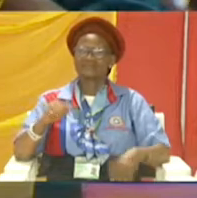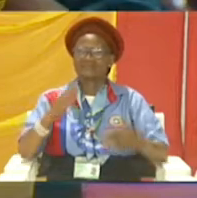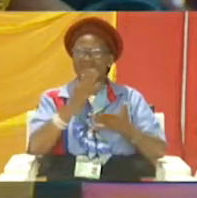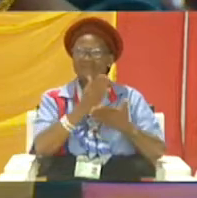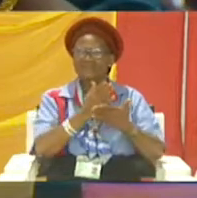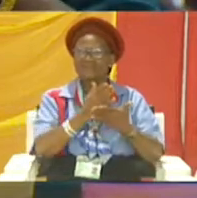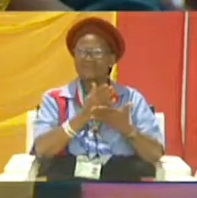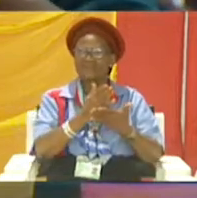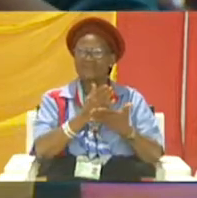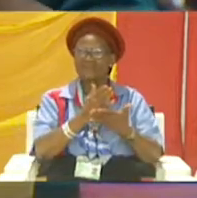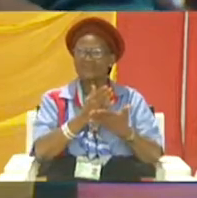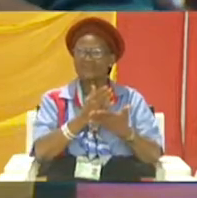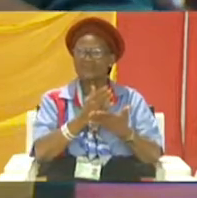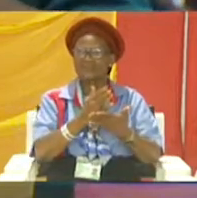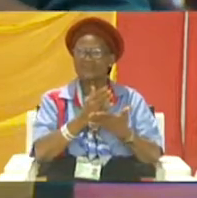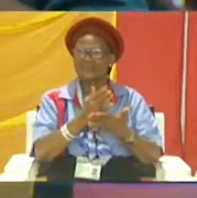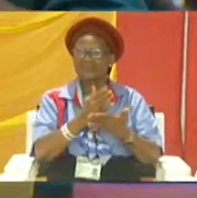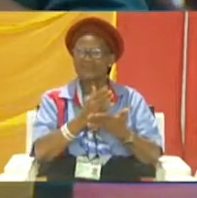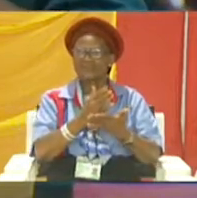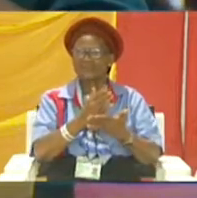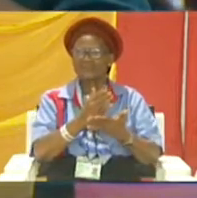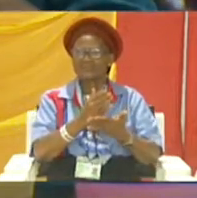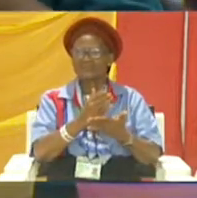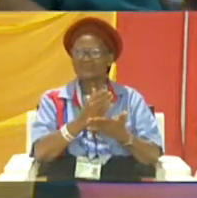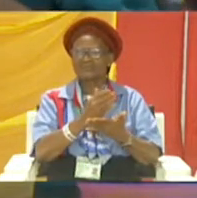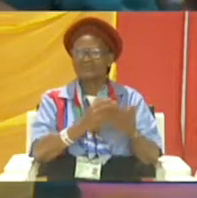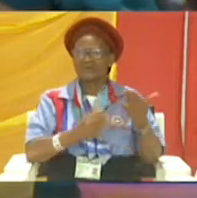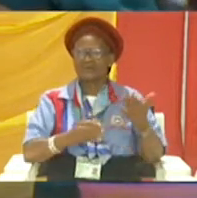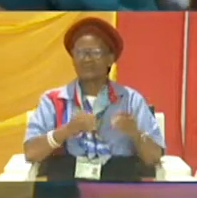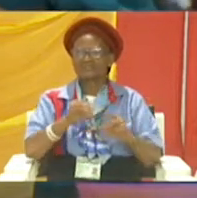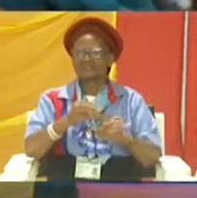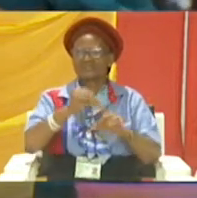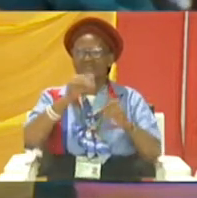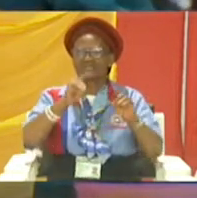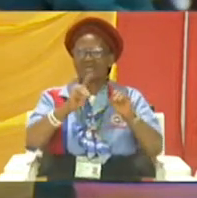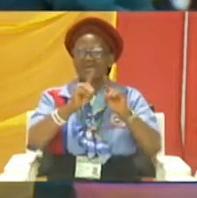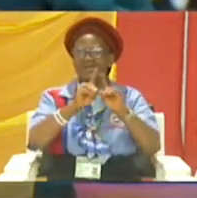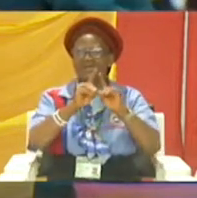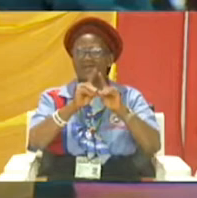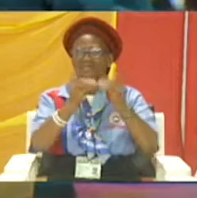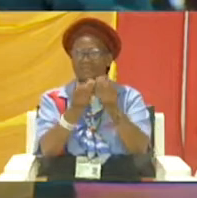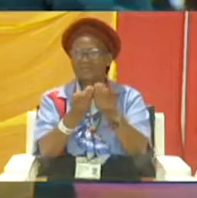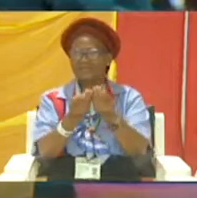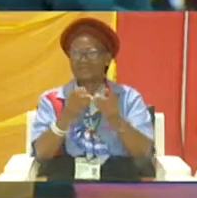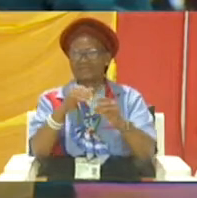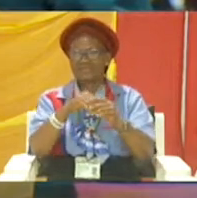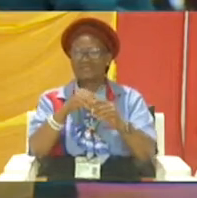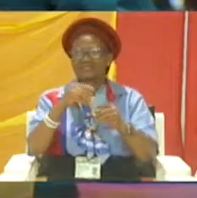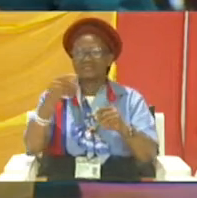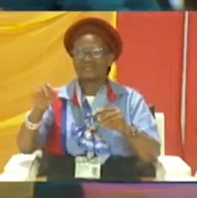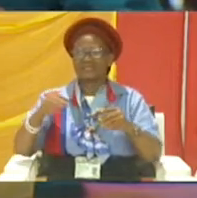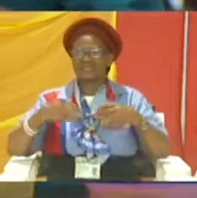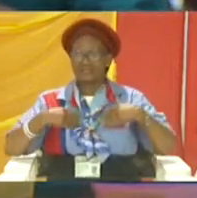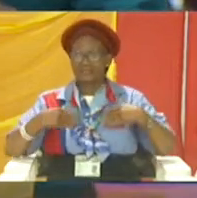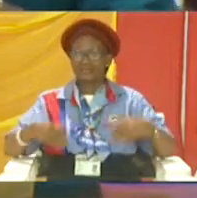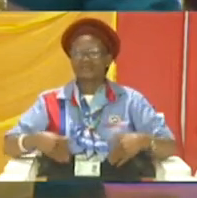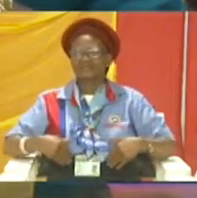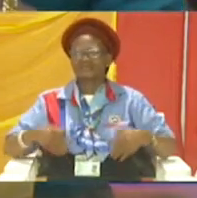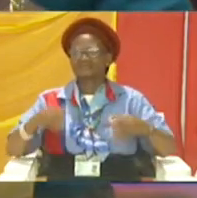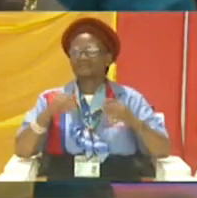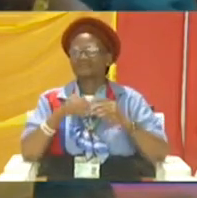in some special departments. Agora o pisi orikerike